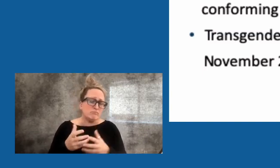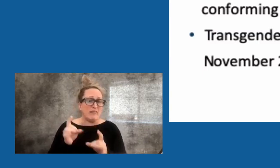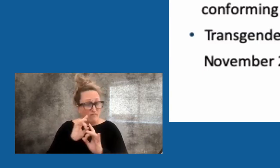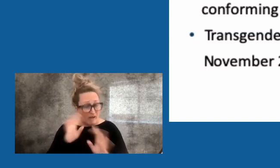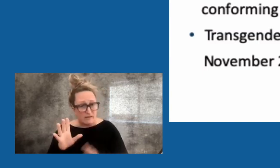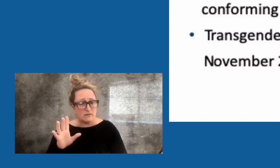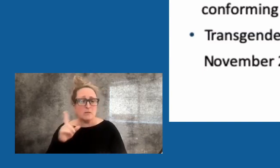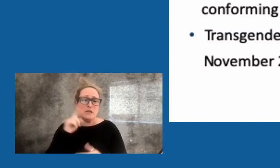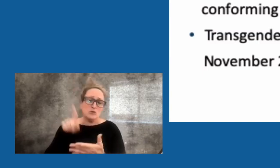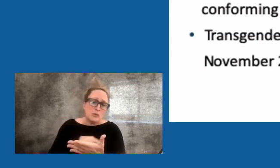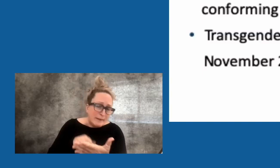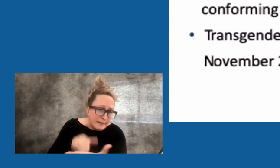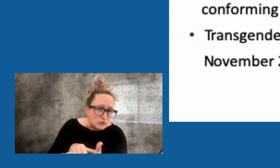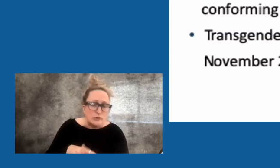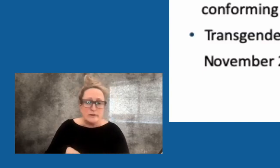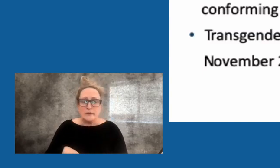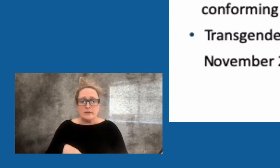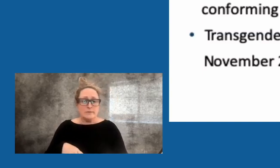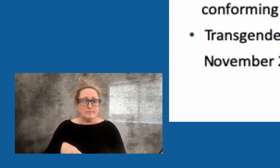but discrimination,